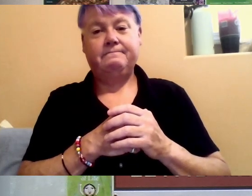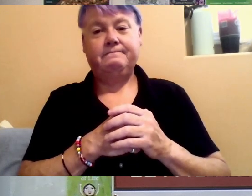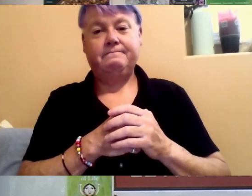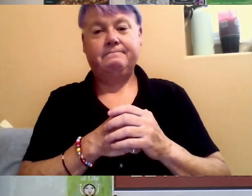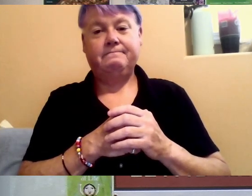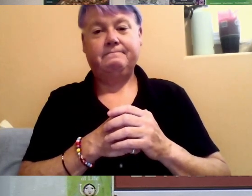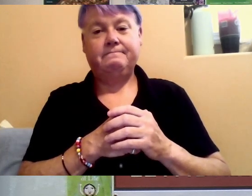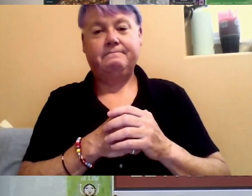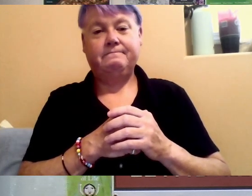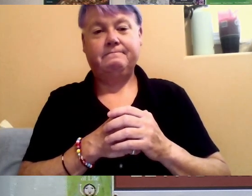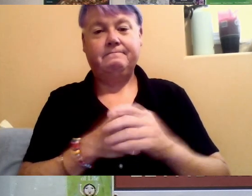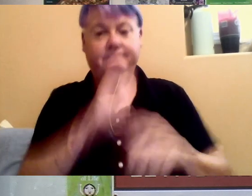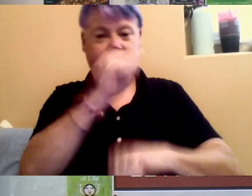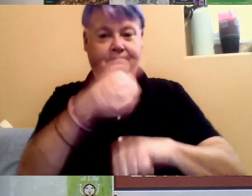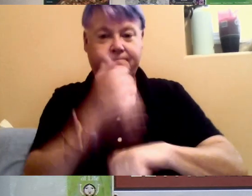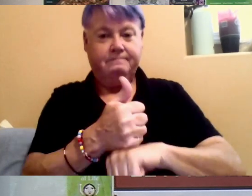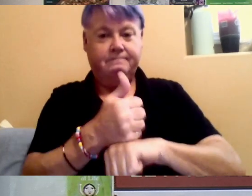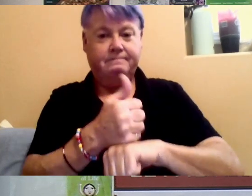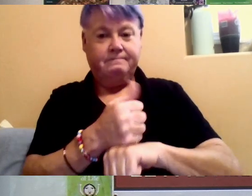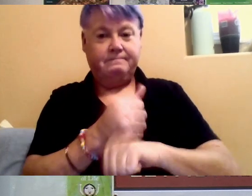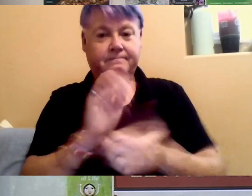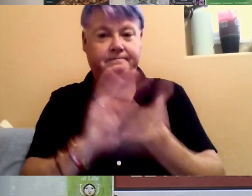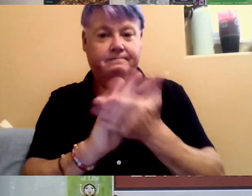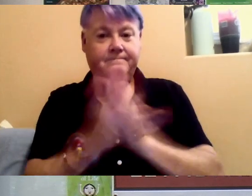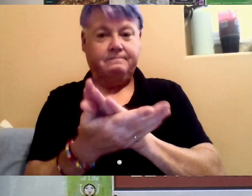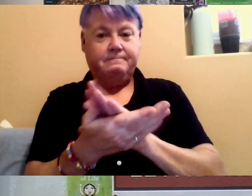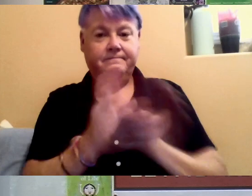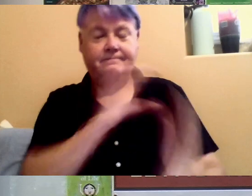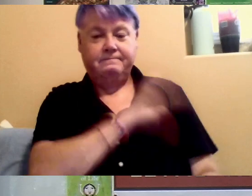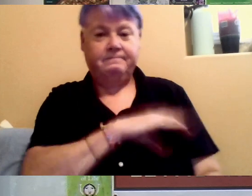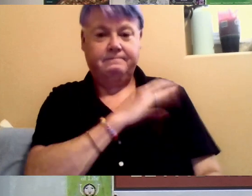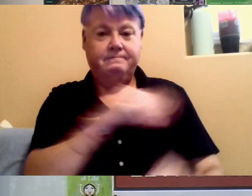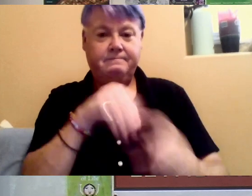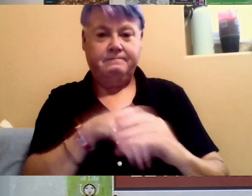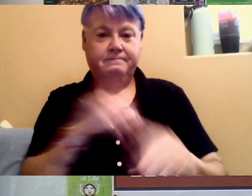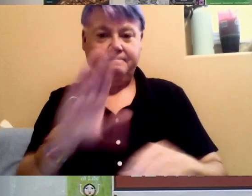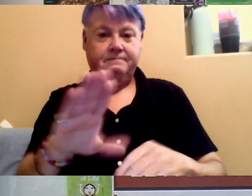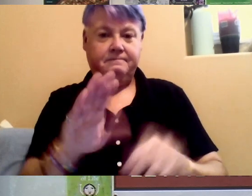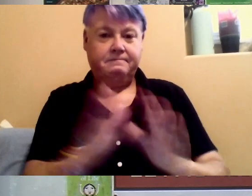The setting becomes a character, I find, in your books. So